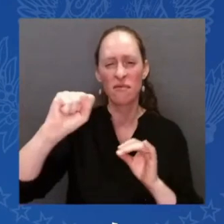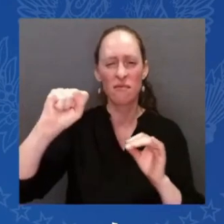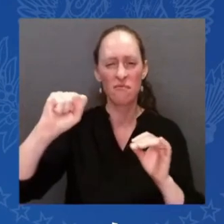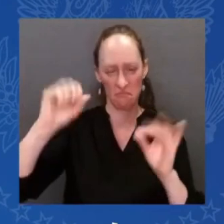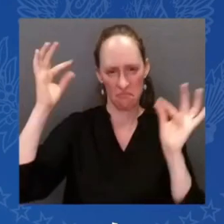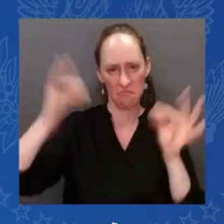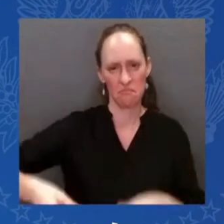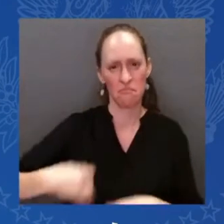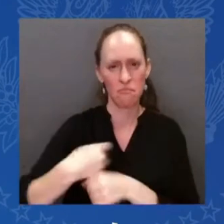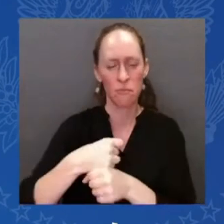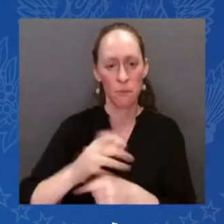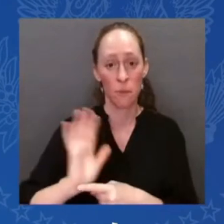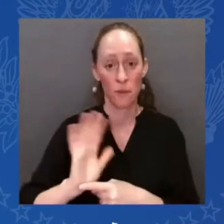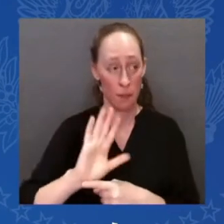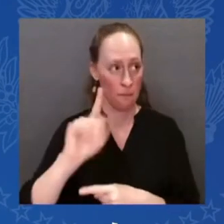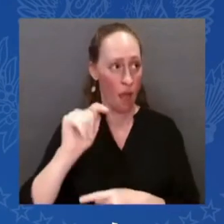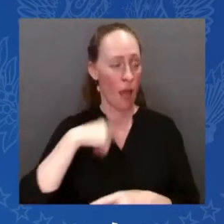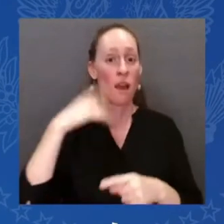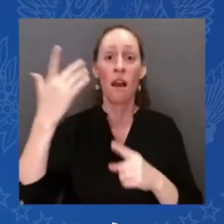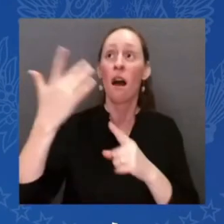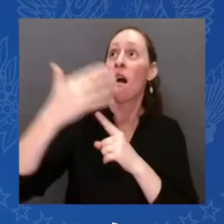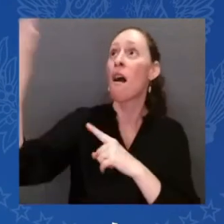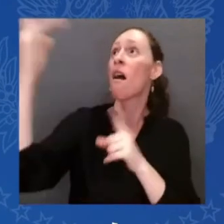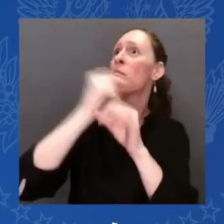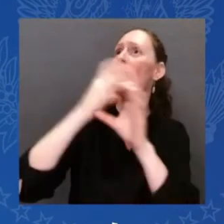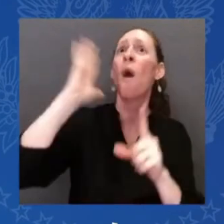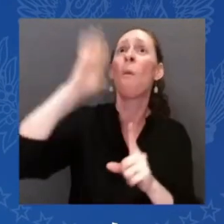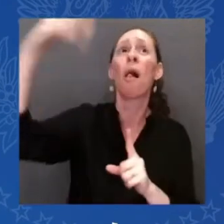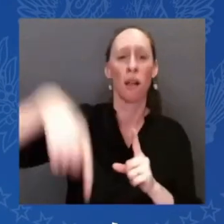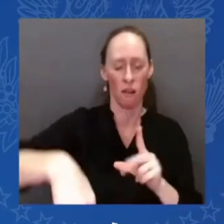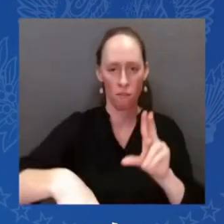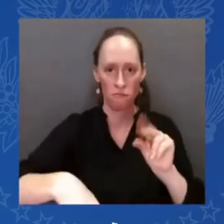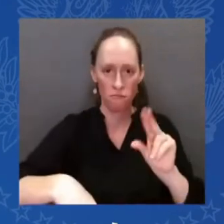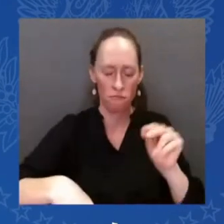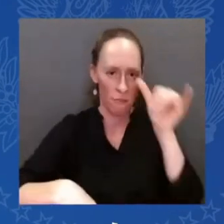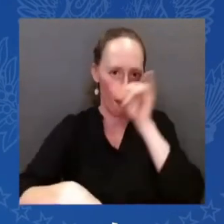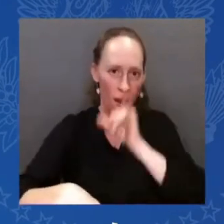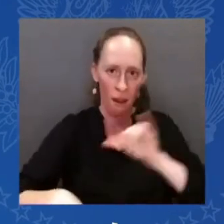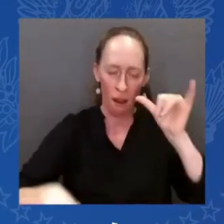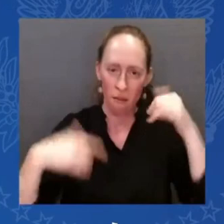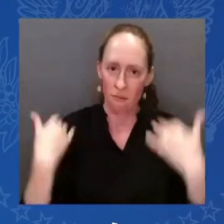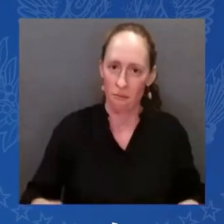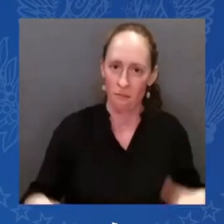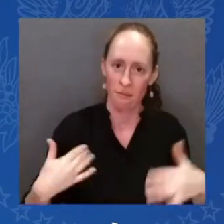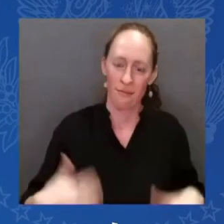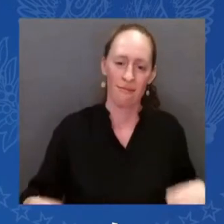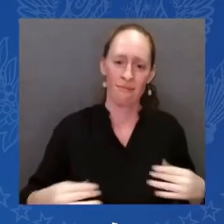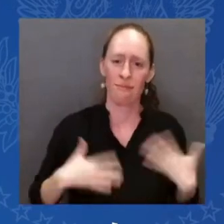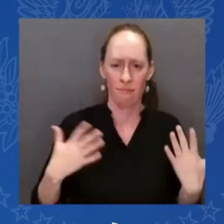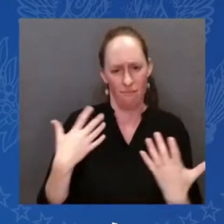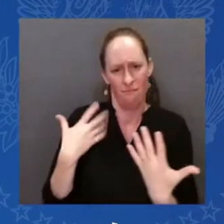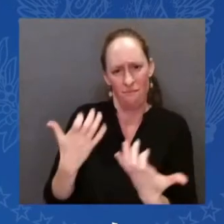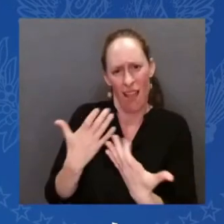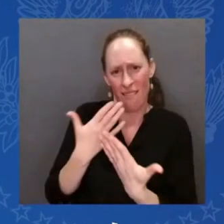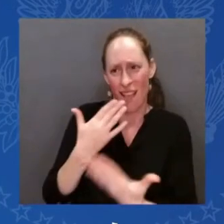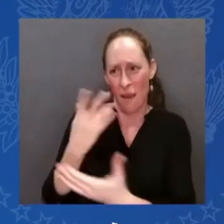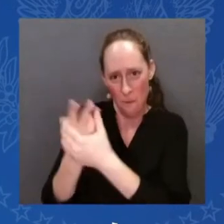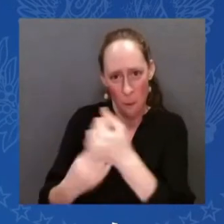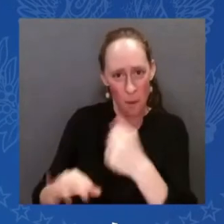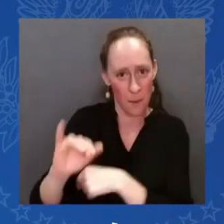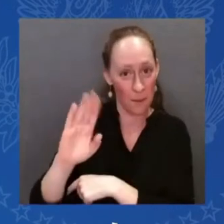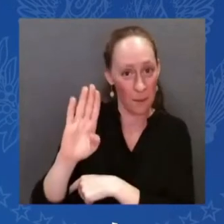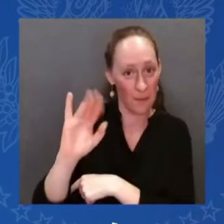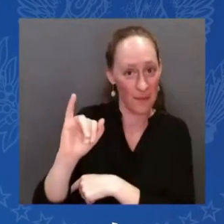even know I had. So thank you to the Bidens for making this come true for not only me, for our entire cast that's here,